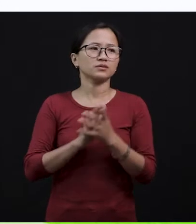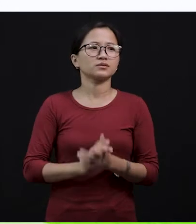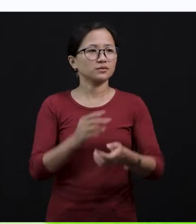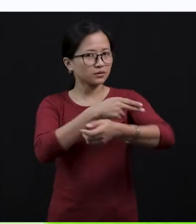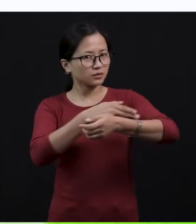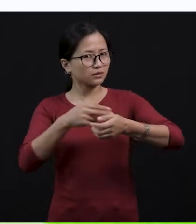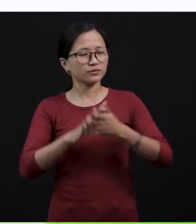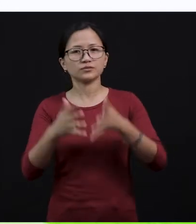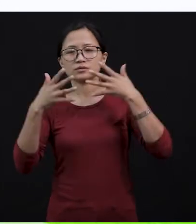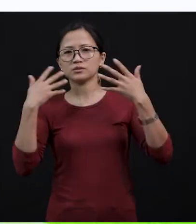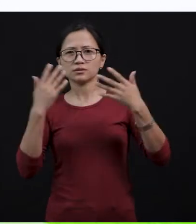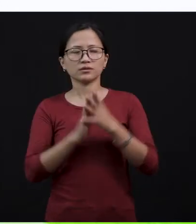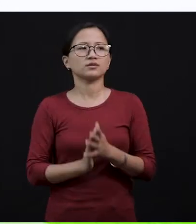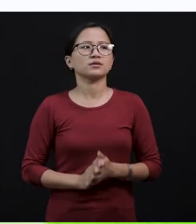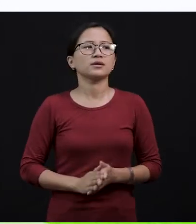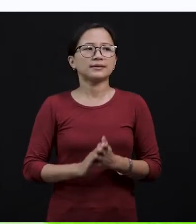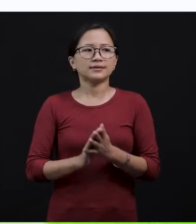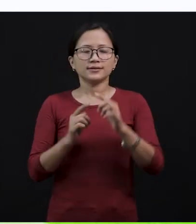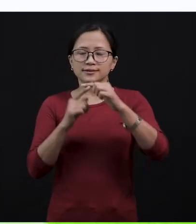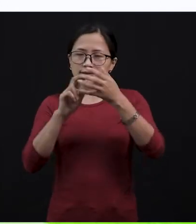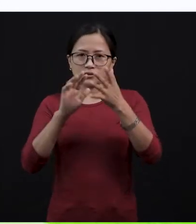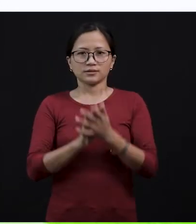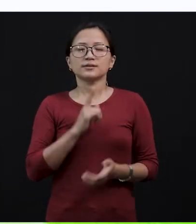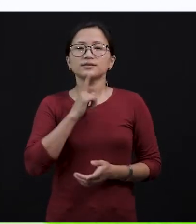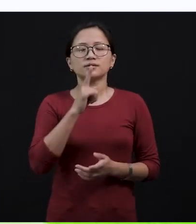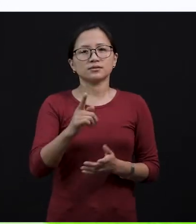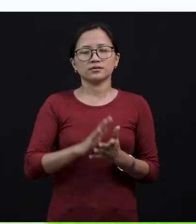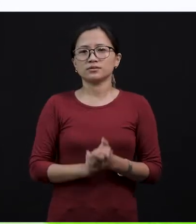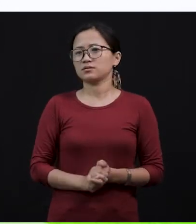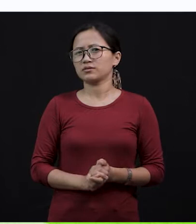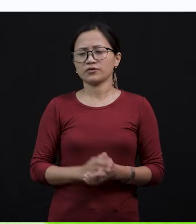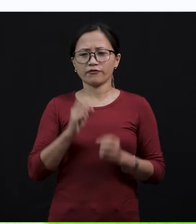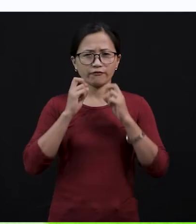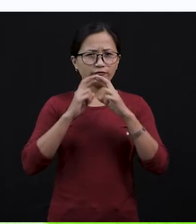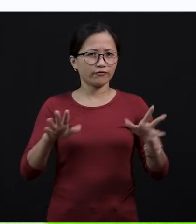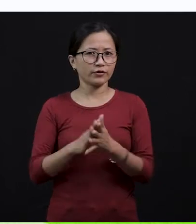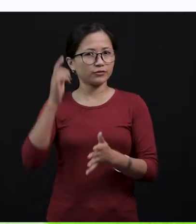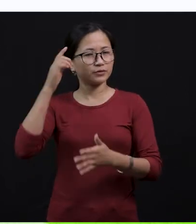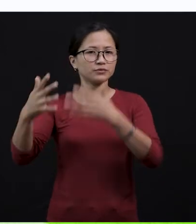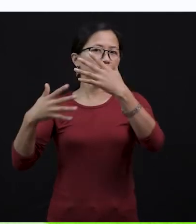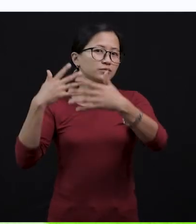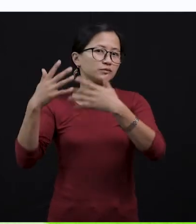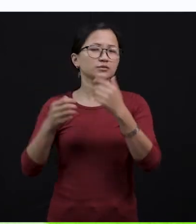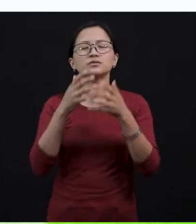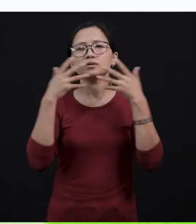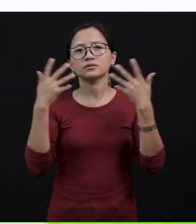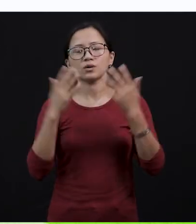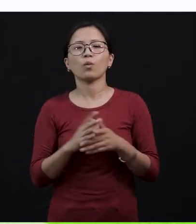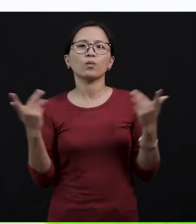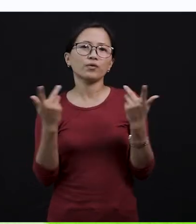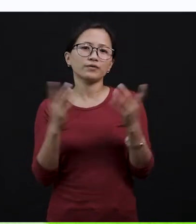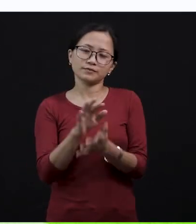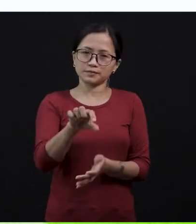cat. And here, T.S. Eliot is saying that he is a very mysterious cat. Now, let's find out what makes